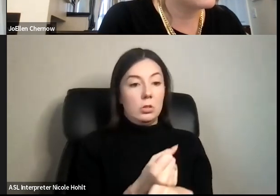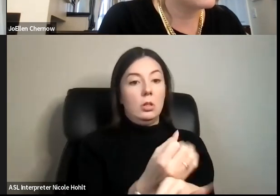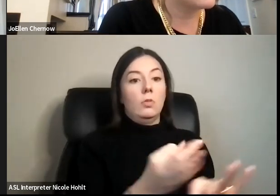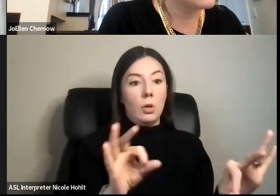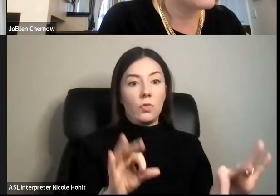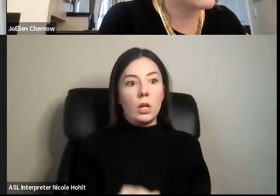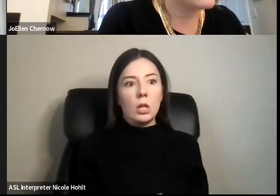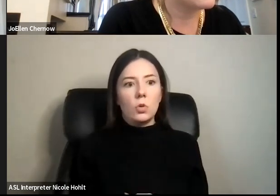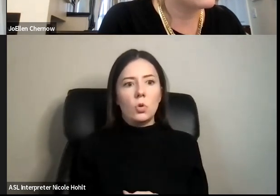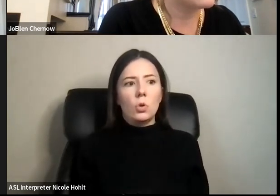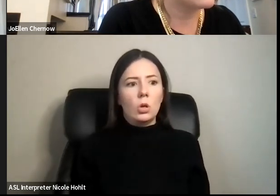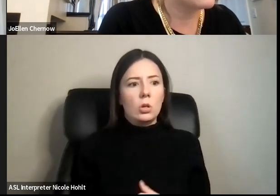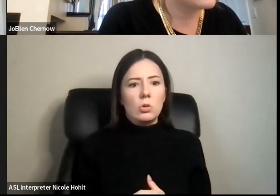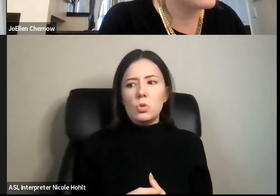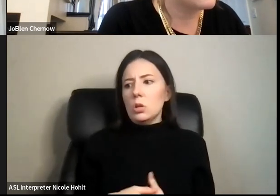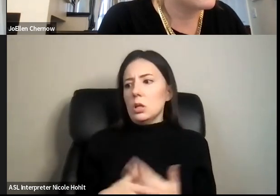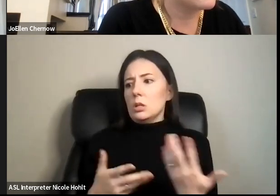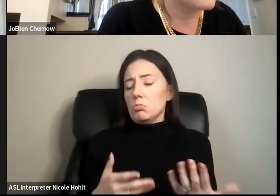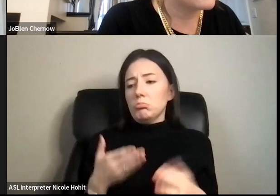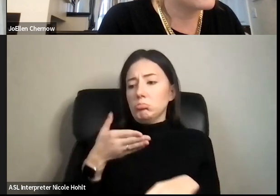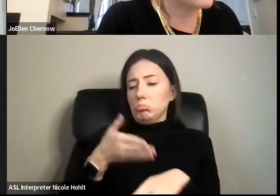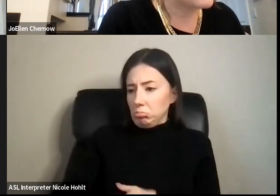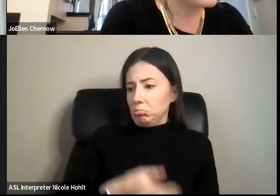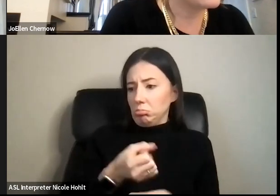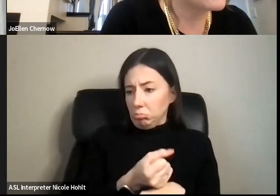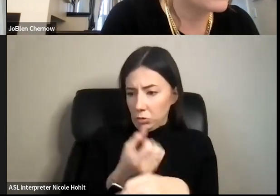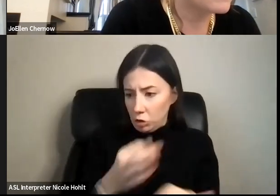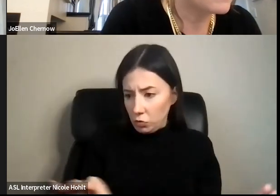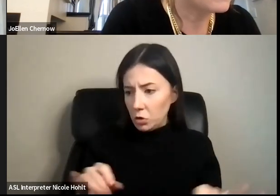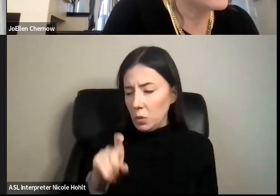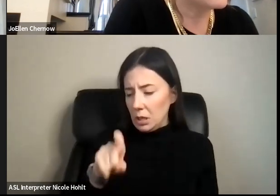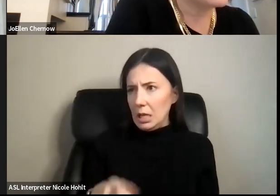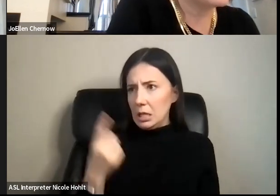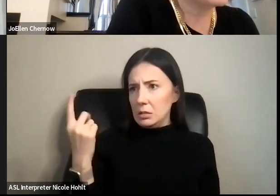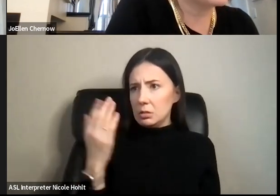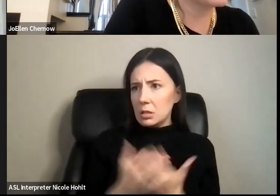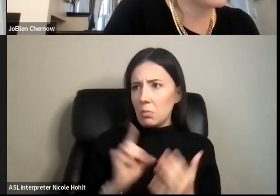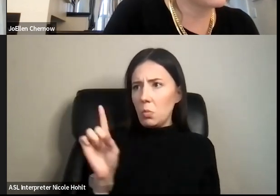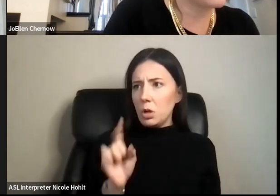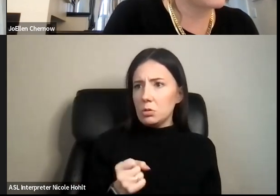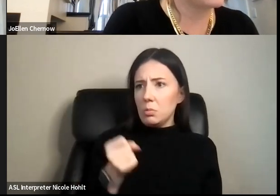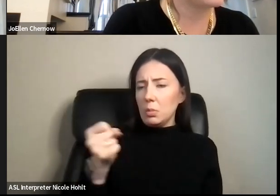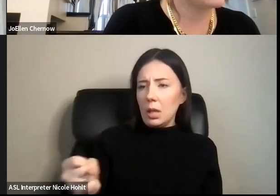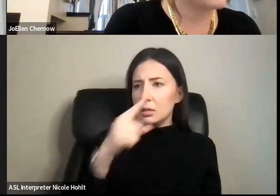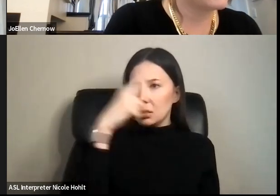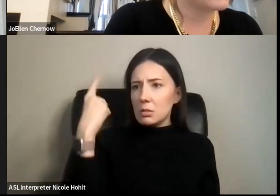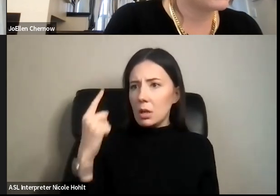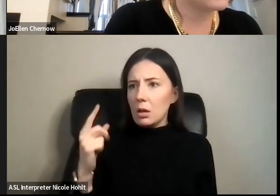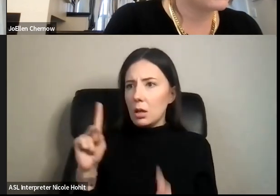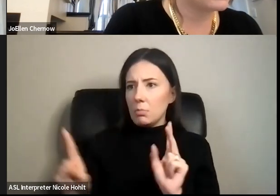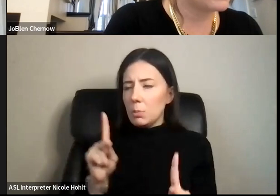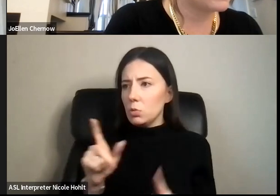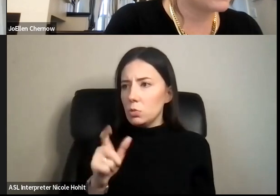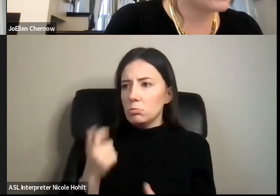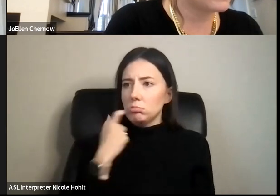to put all of these freed Black people, but we wanted to keep the system of, not